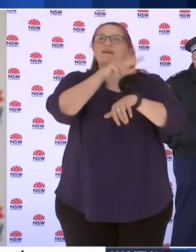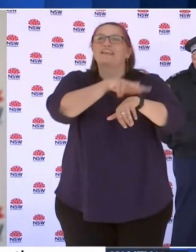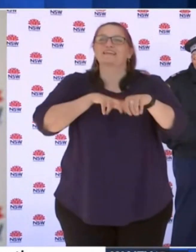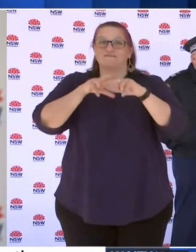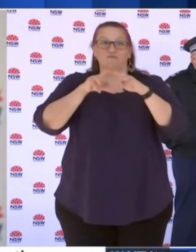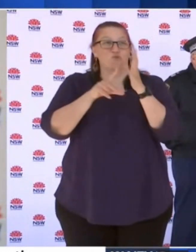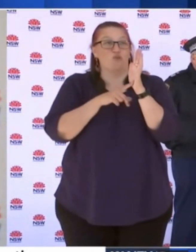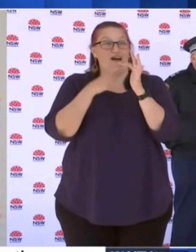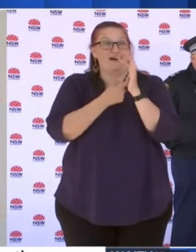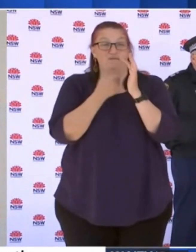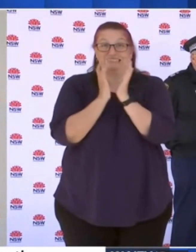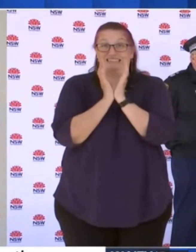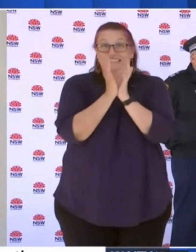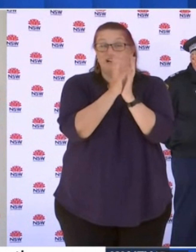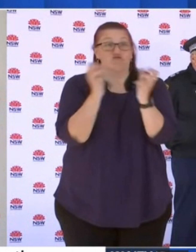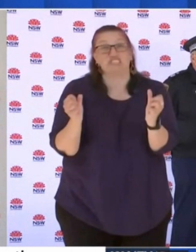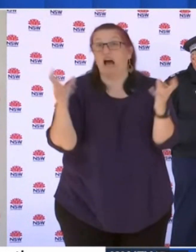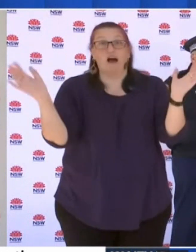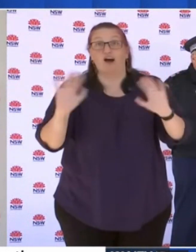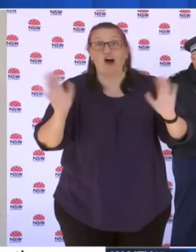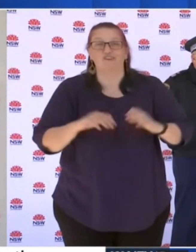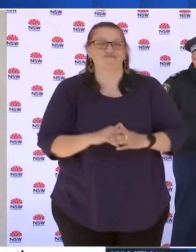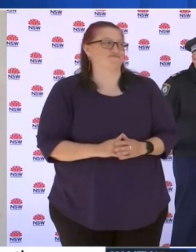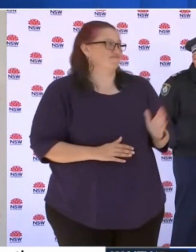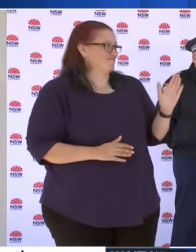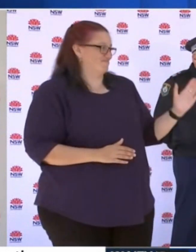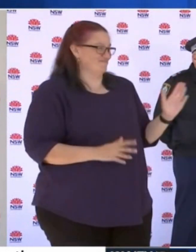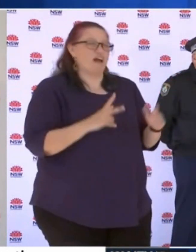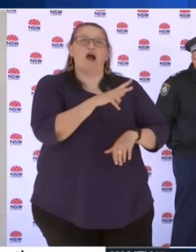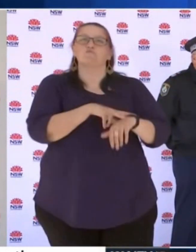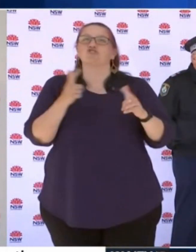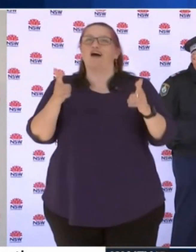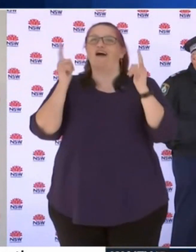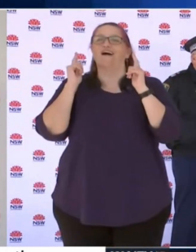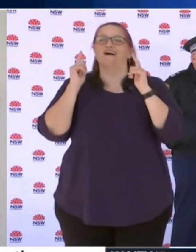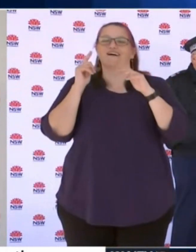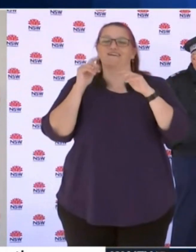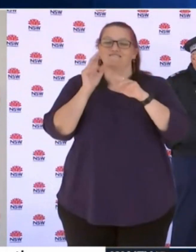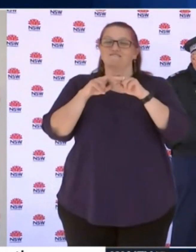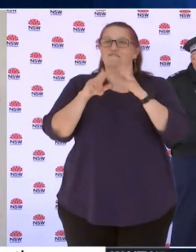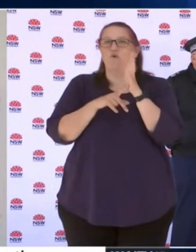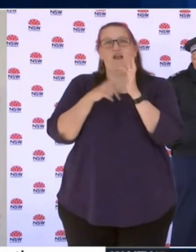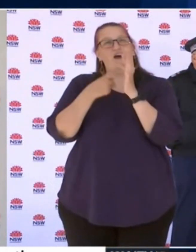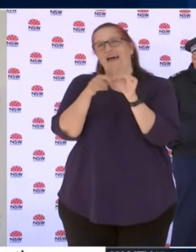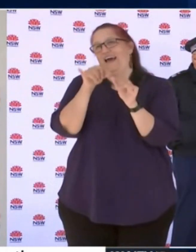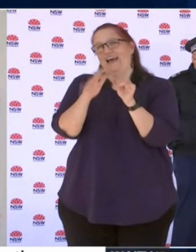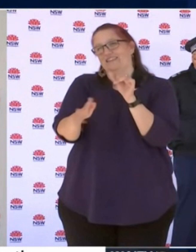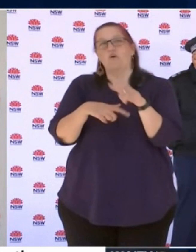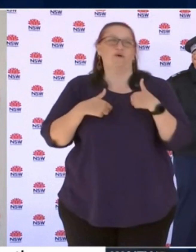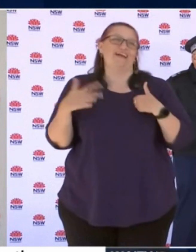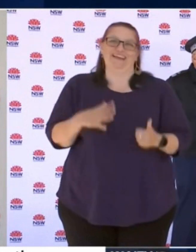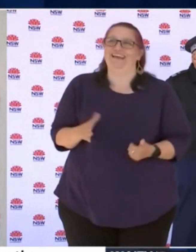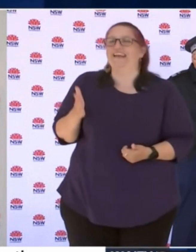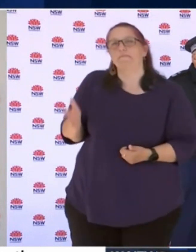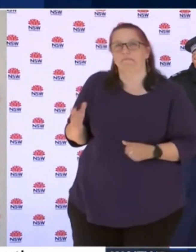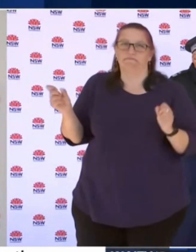he will stay on beyond contract? Can I say, Commissioner Fuller is an outstanding commissioner. We need him now more than ever. And I know that he will